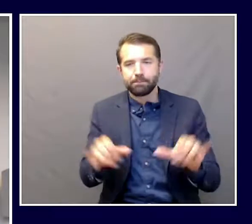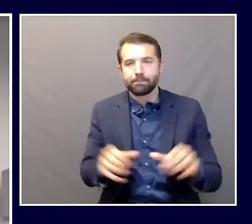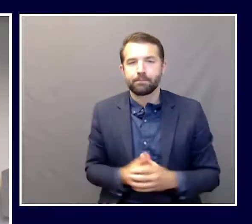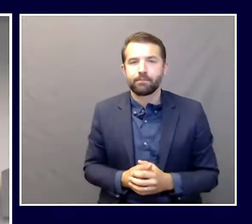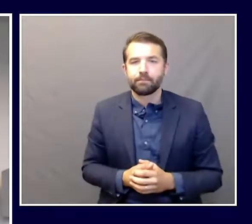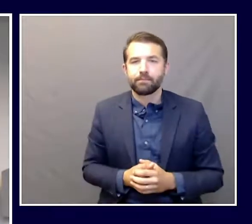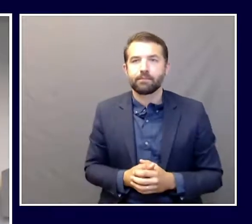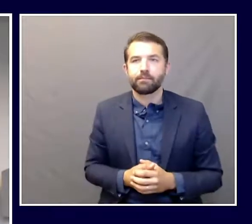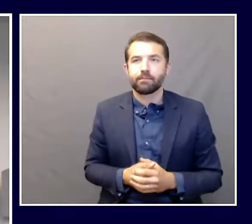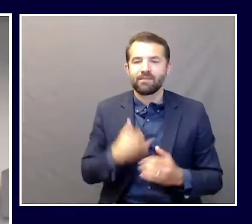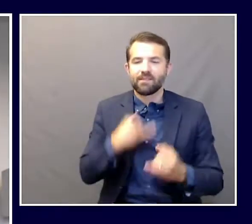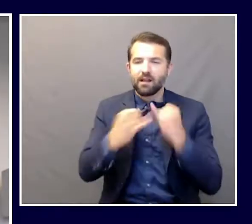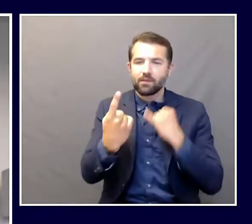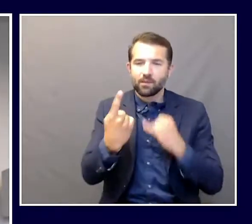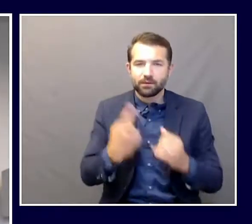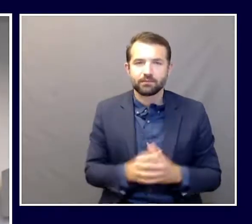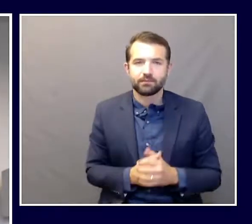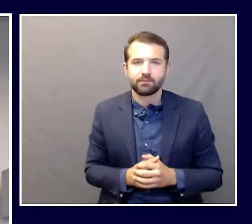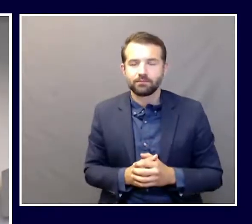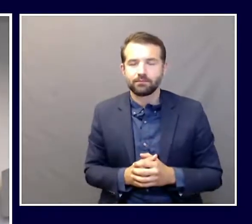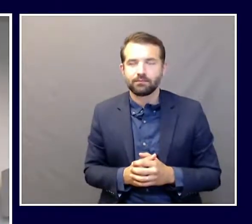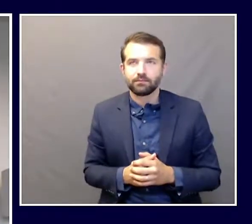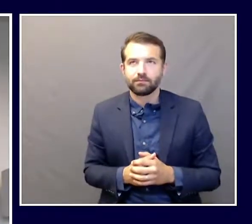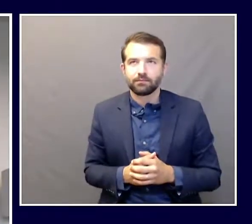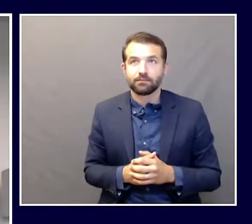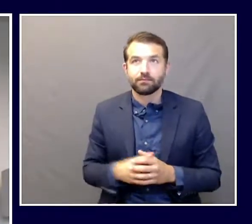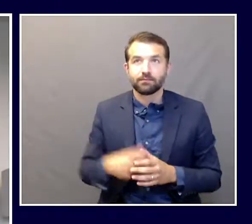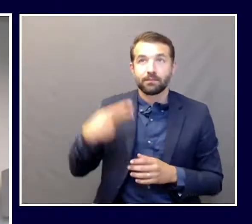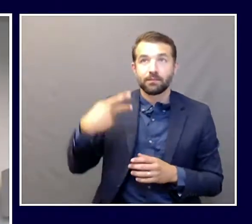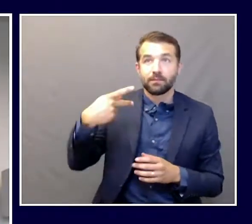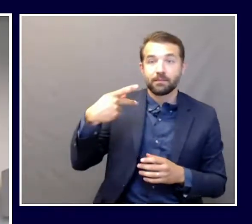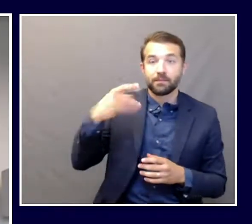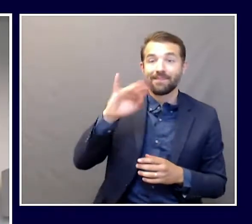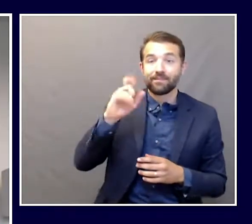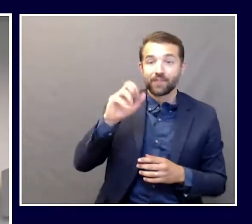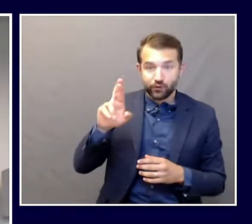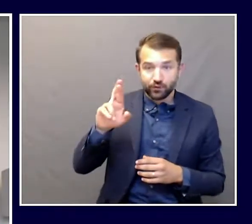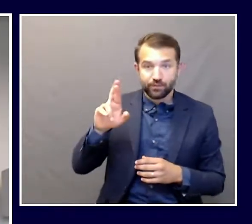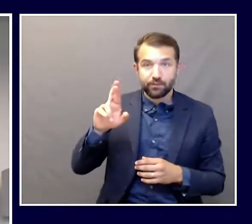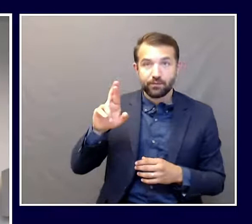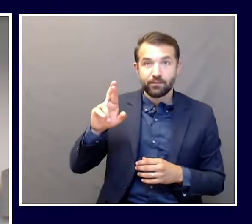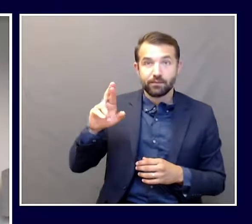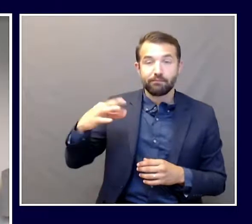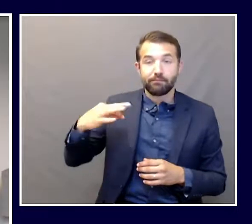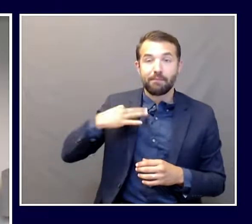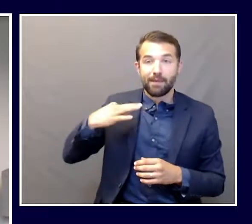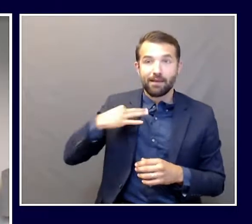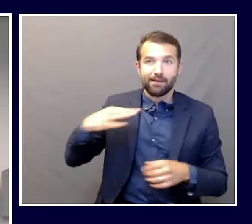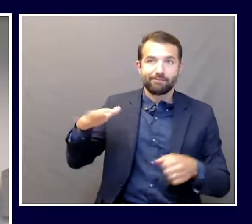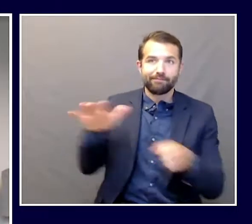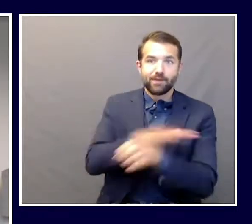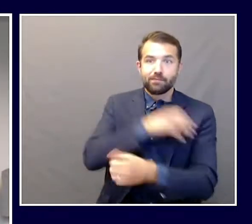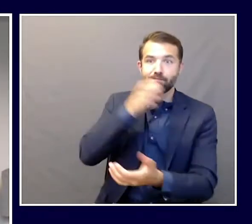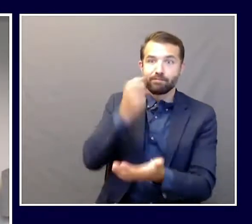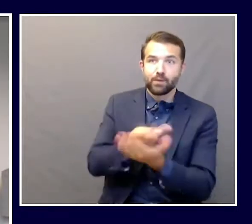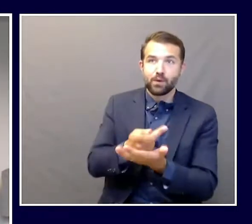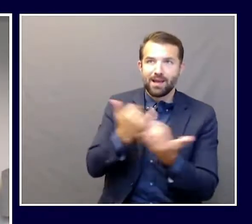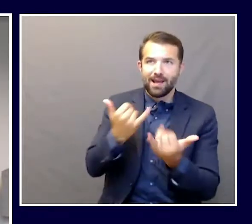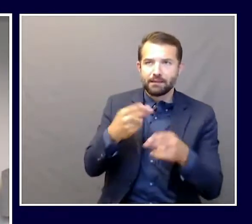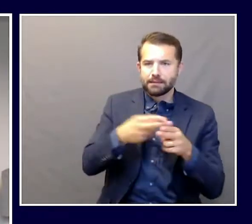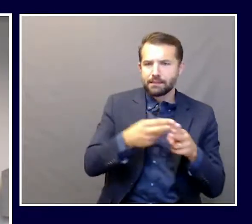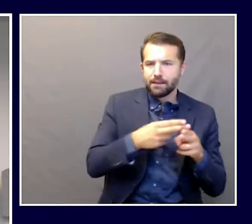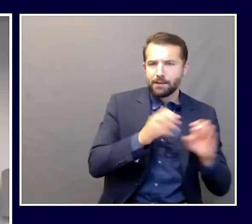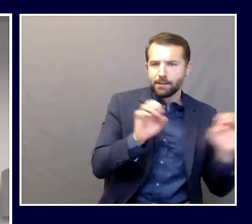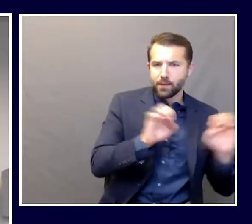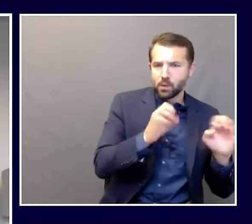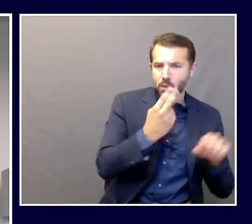any news regarding Pfizer's application for full approval? Do you know how long those kinds